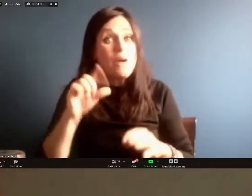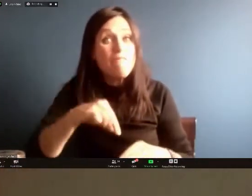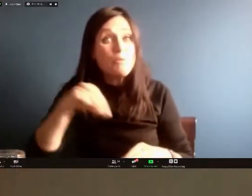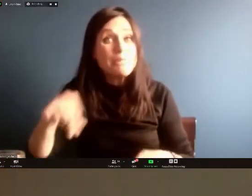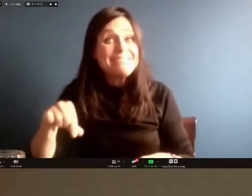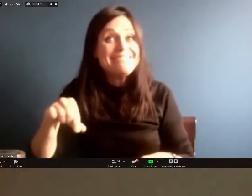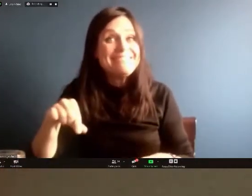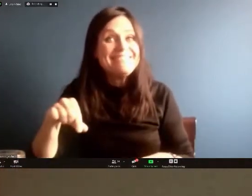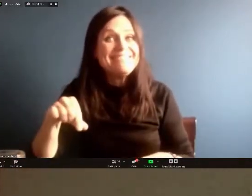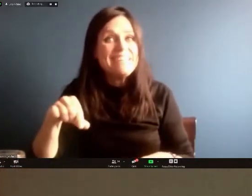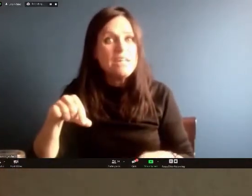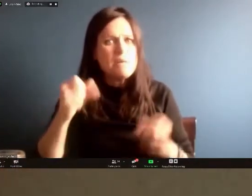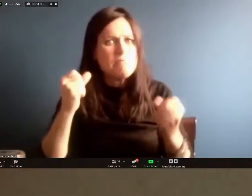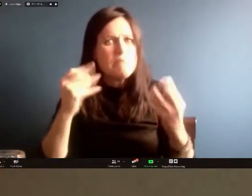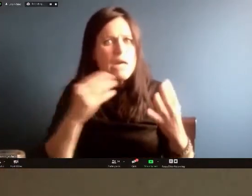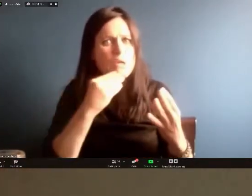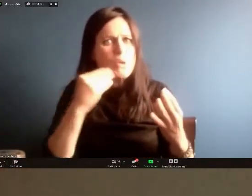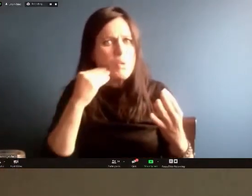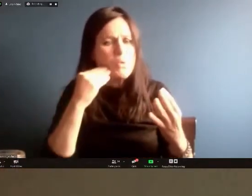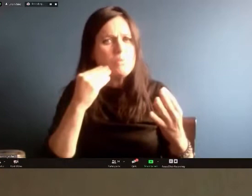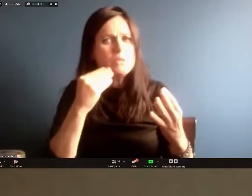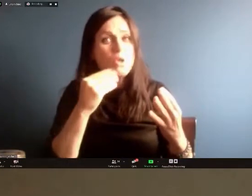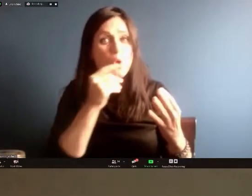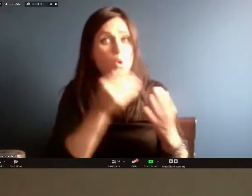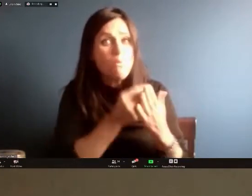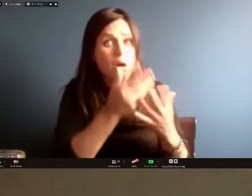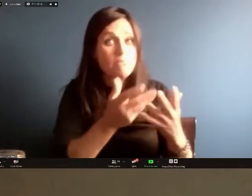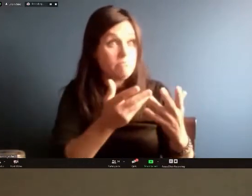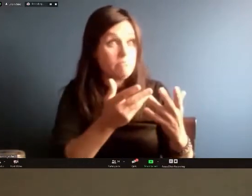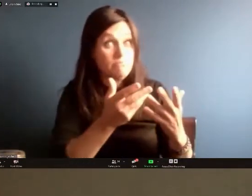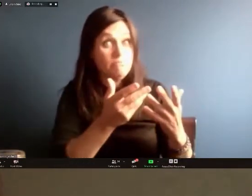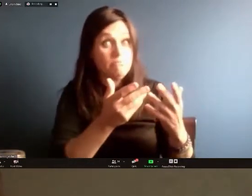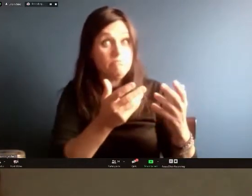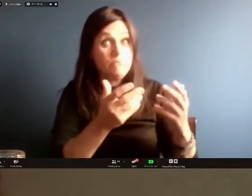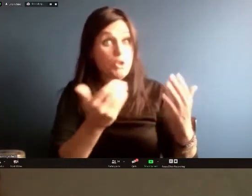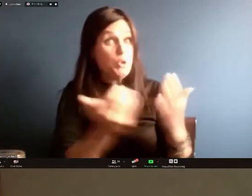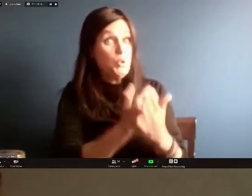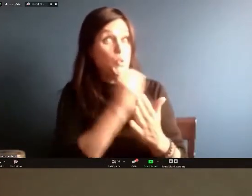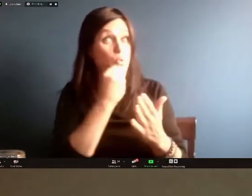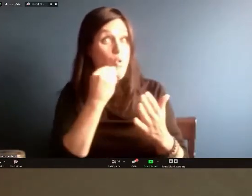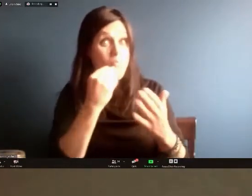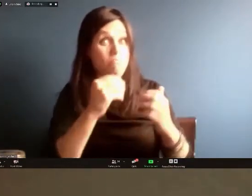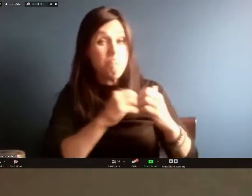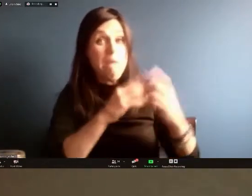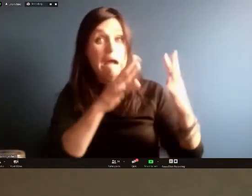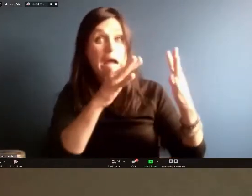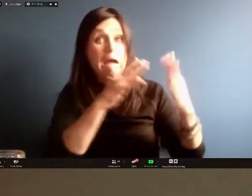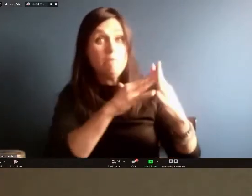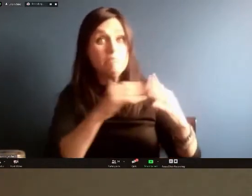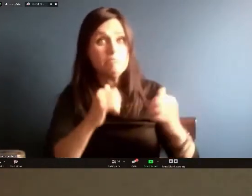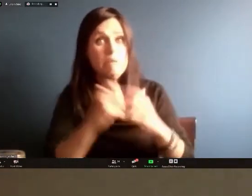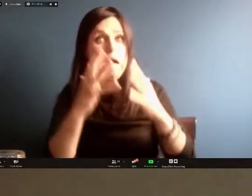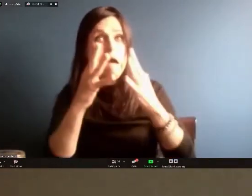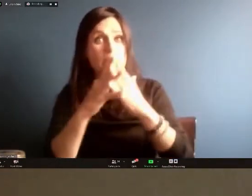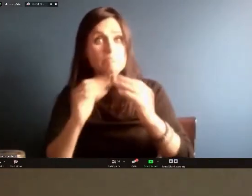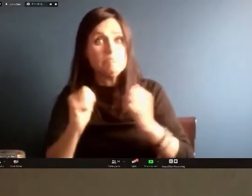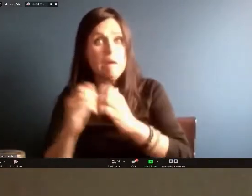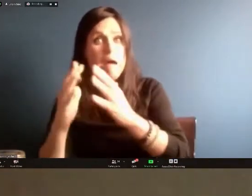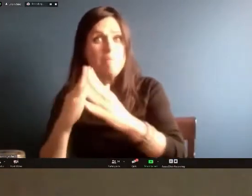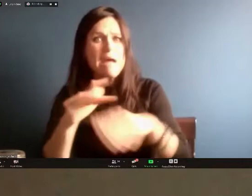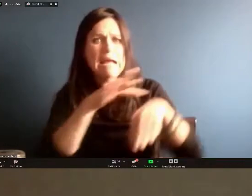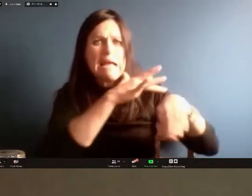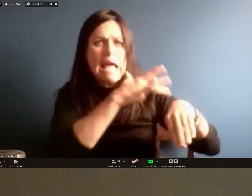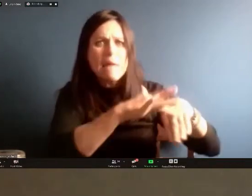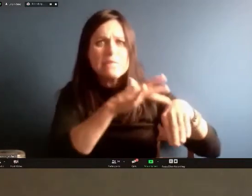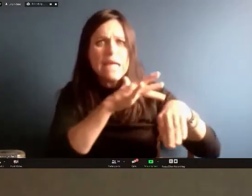of homes being bought up, torn down, big new homes being built, and nobody living in them, because our real